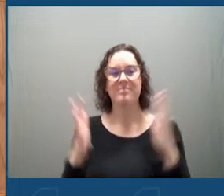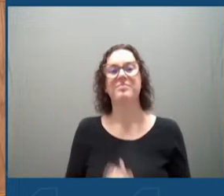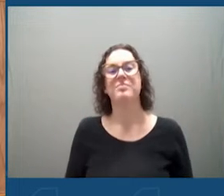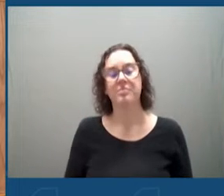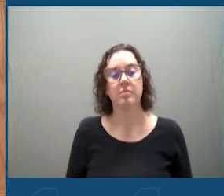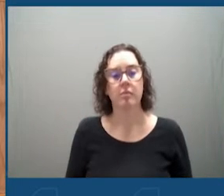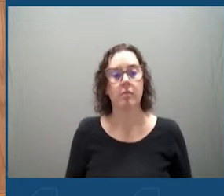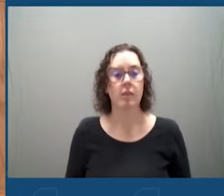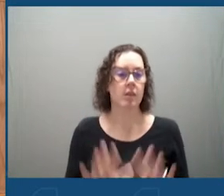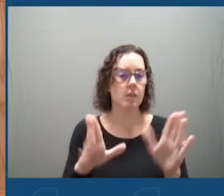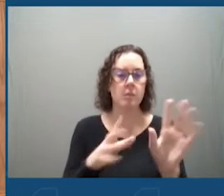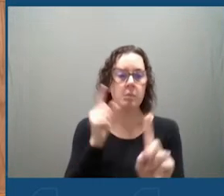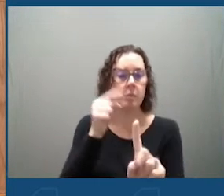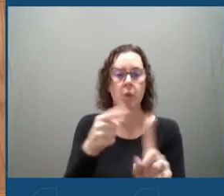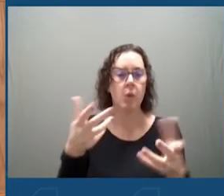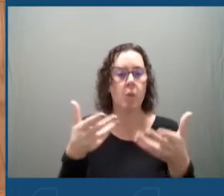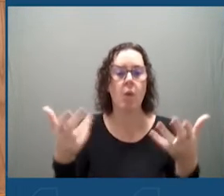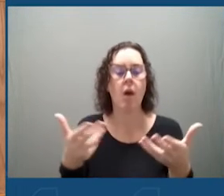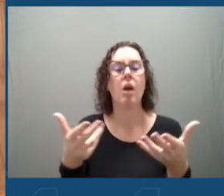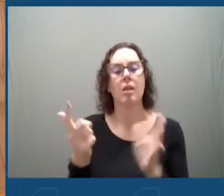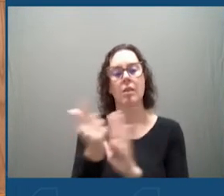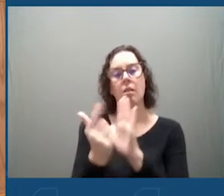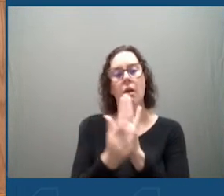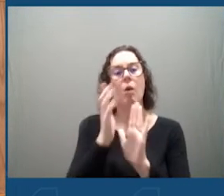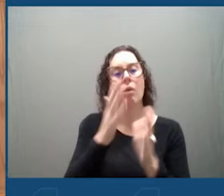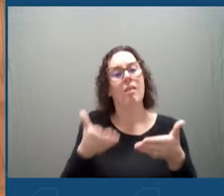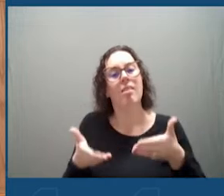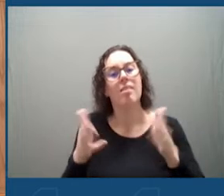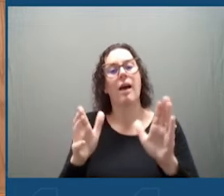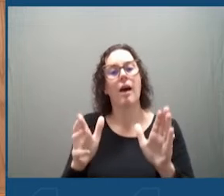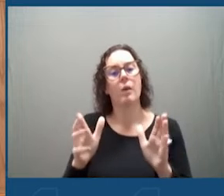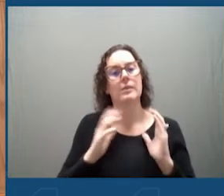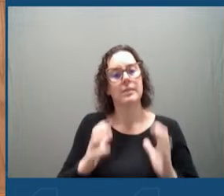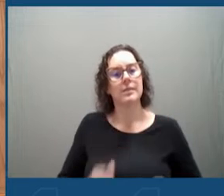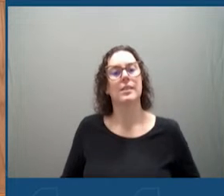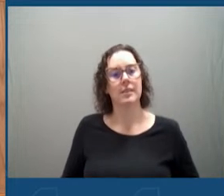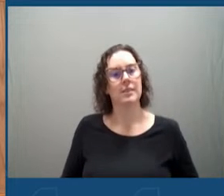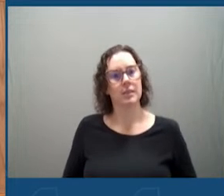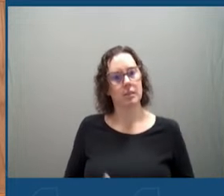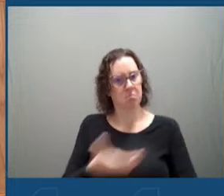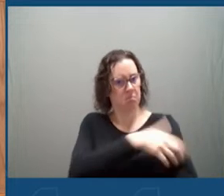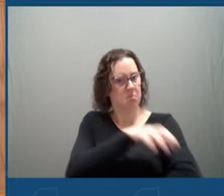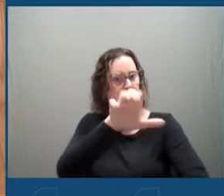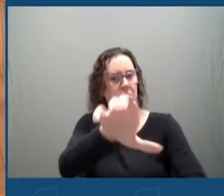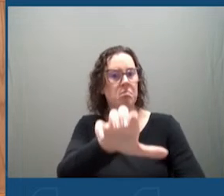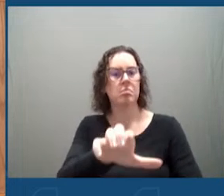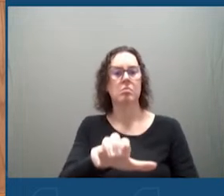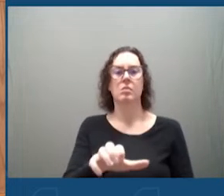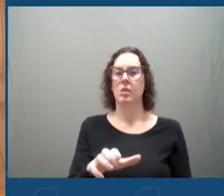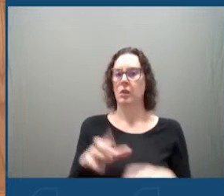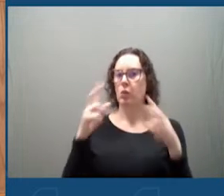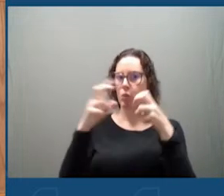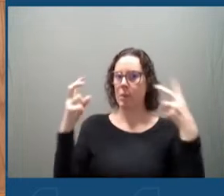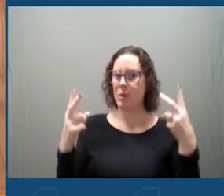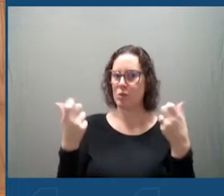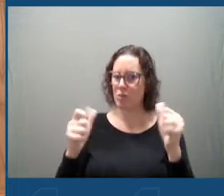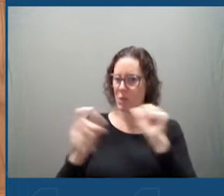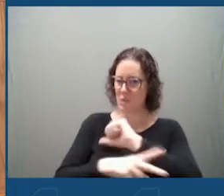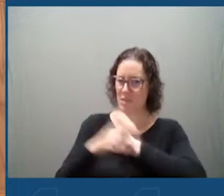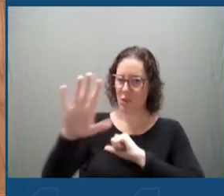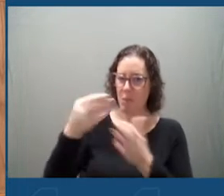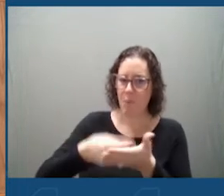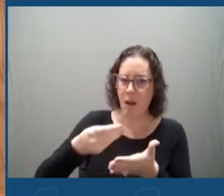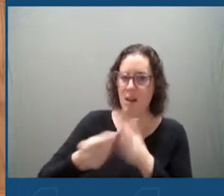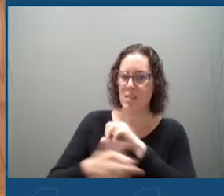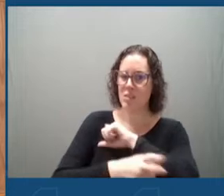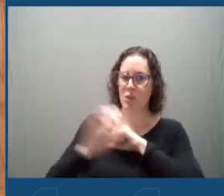Simply put, this law will empower New Yorkers against the criminals who try to steal their wealth and their American dream. And I've used my